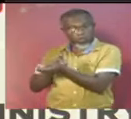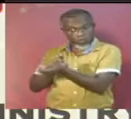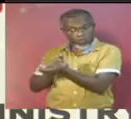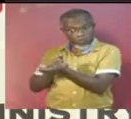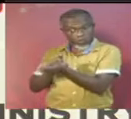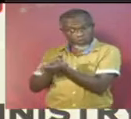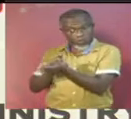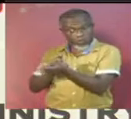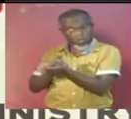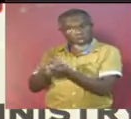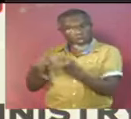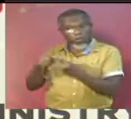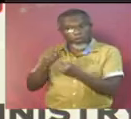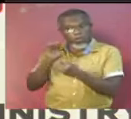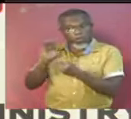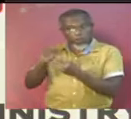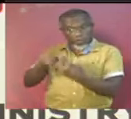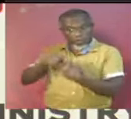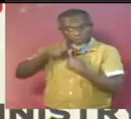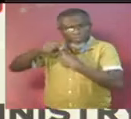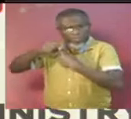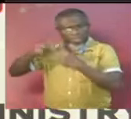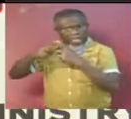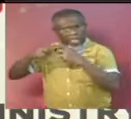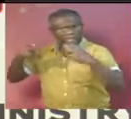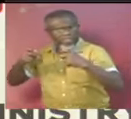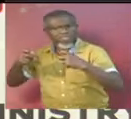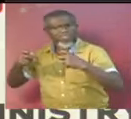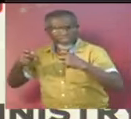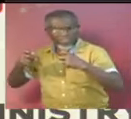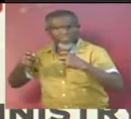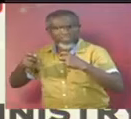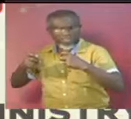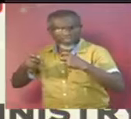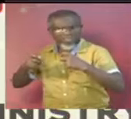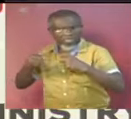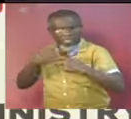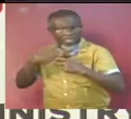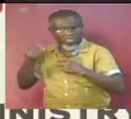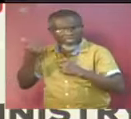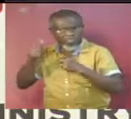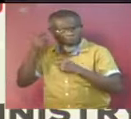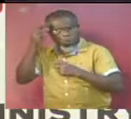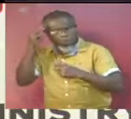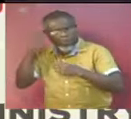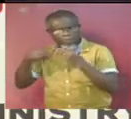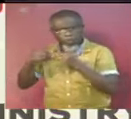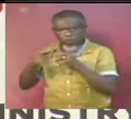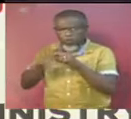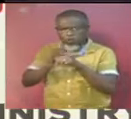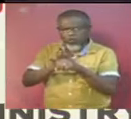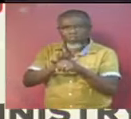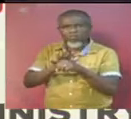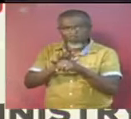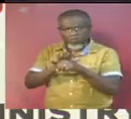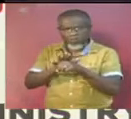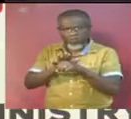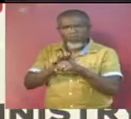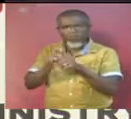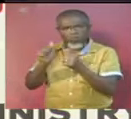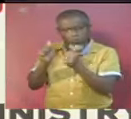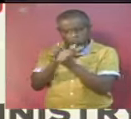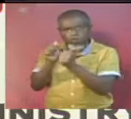with respect to the COVID-19 vaccines. And there have been case studies where persons who